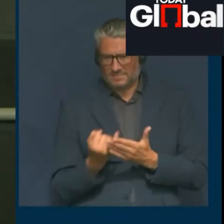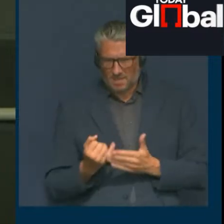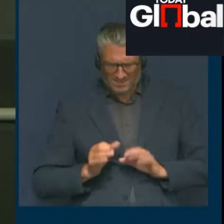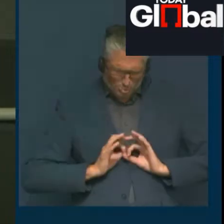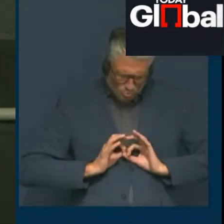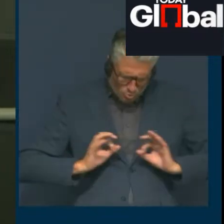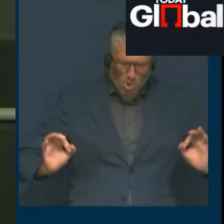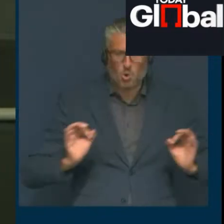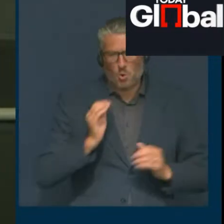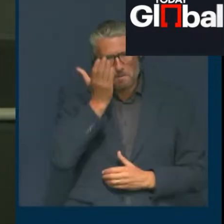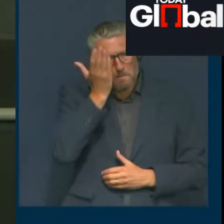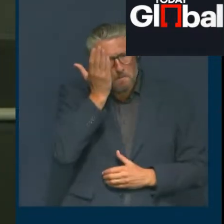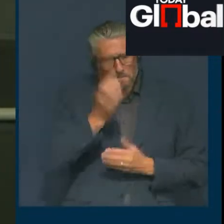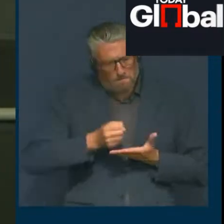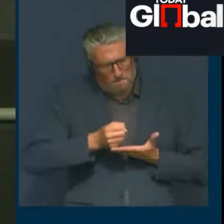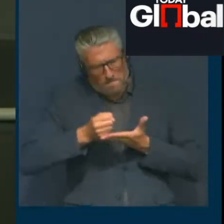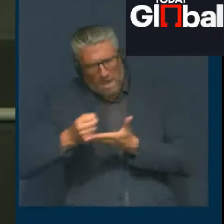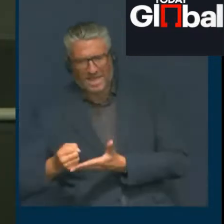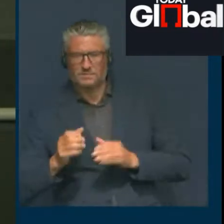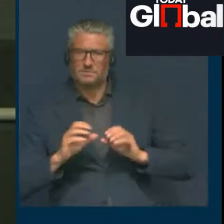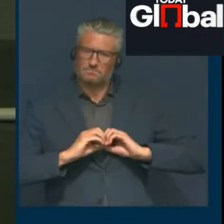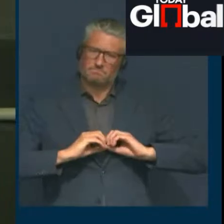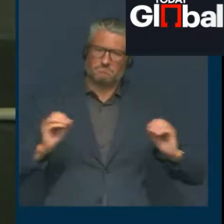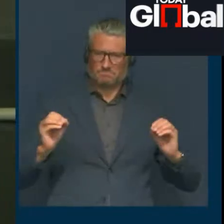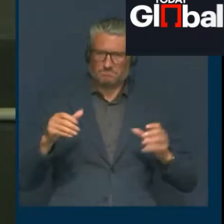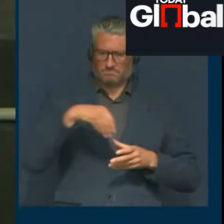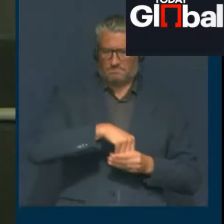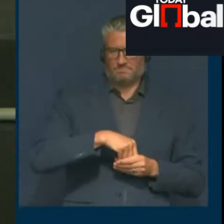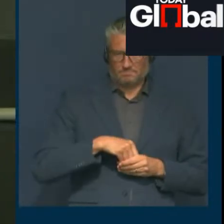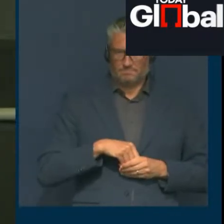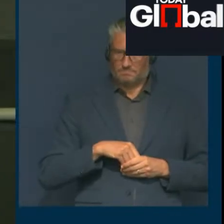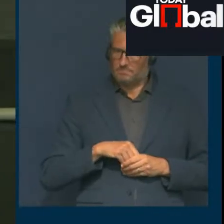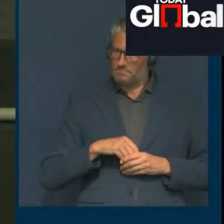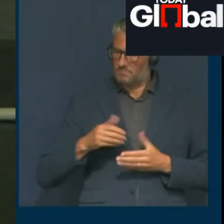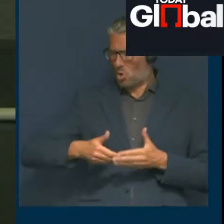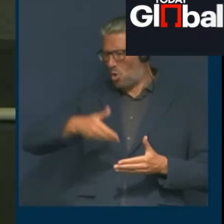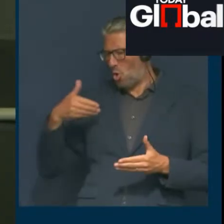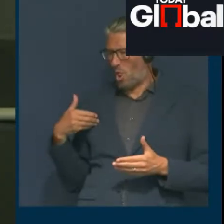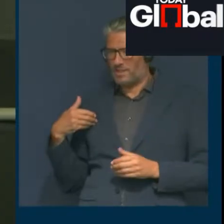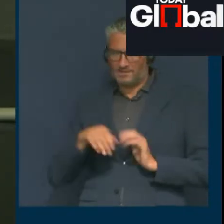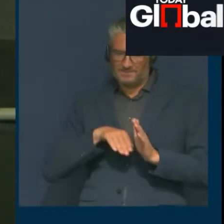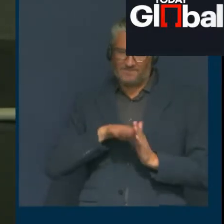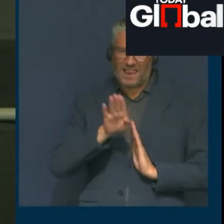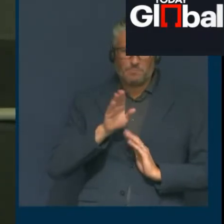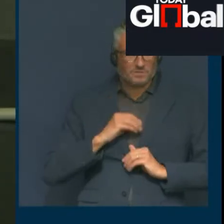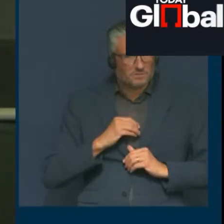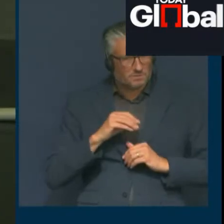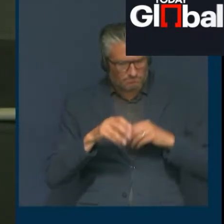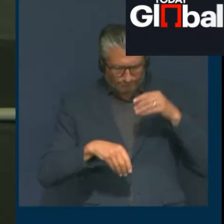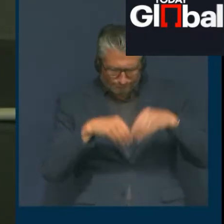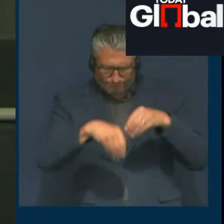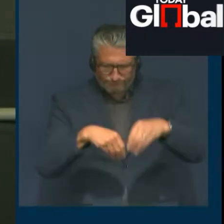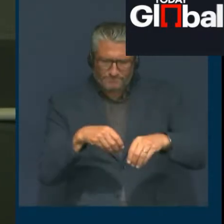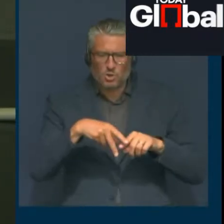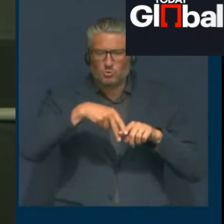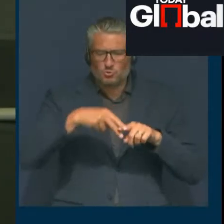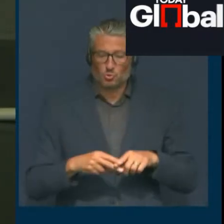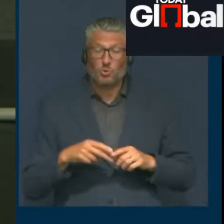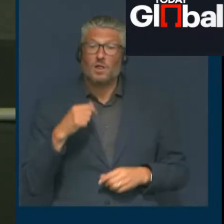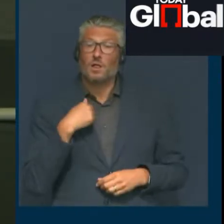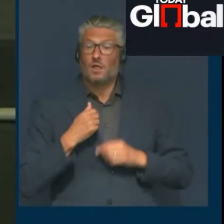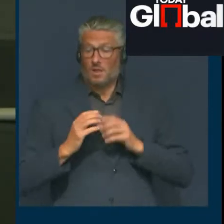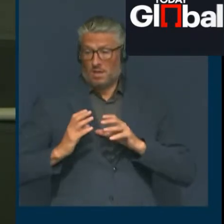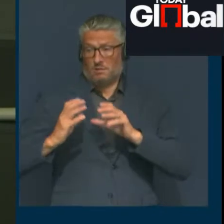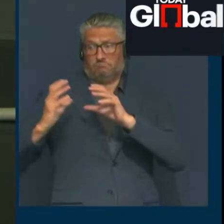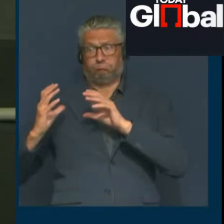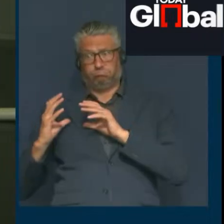of systems from their earliest stages. Madam Chair, in crises and emergencies, our responsibility increases.